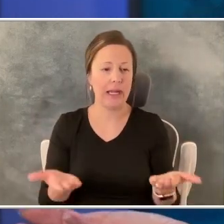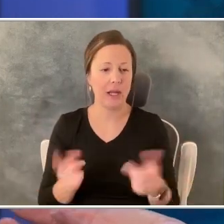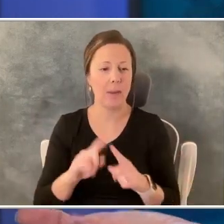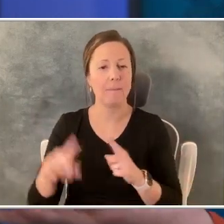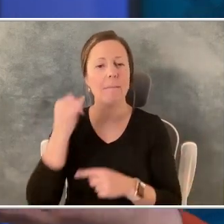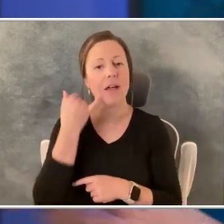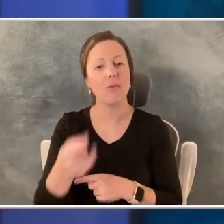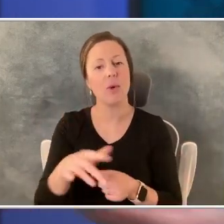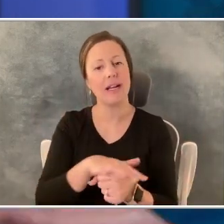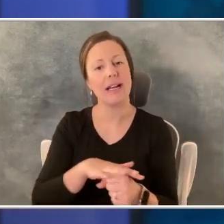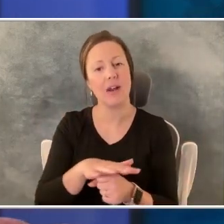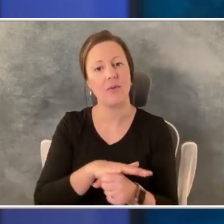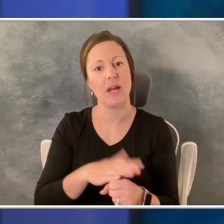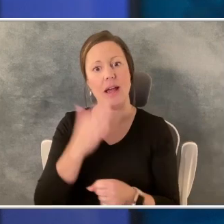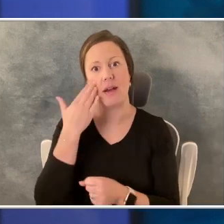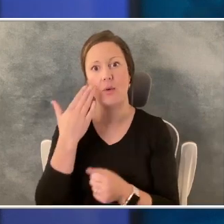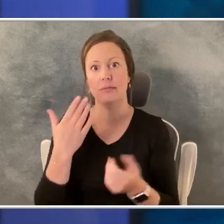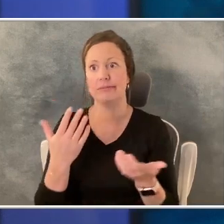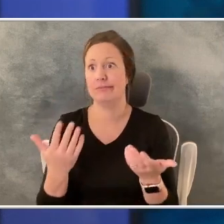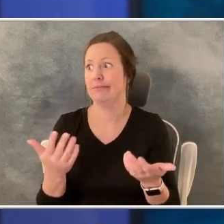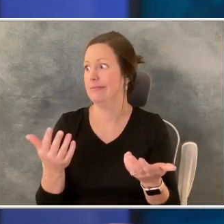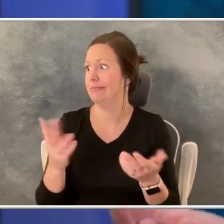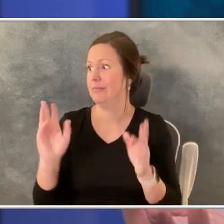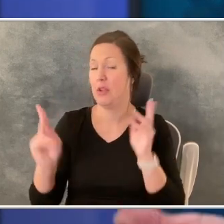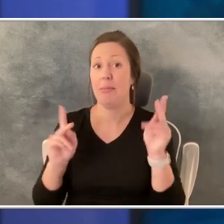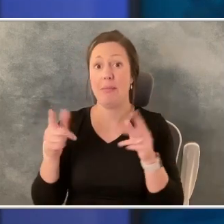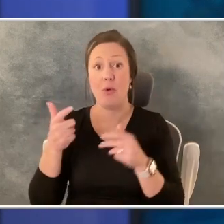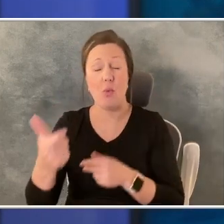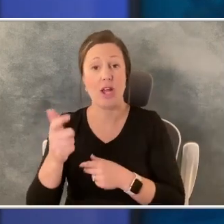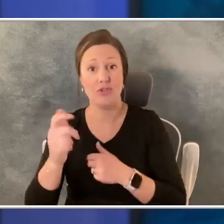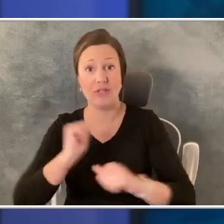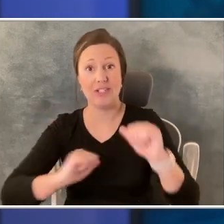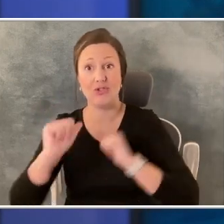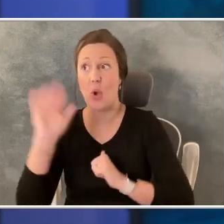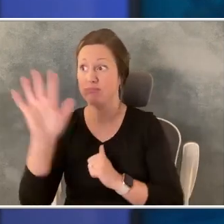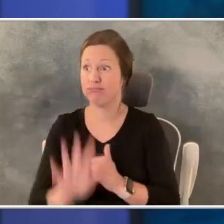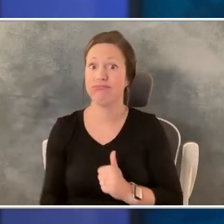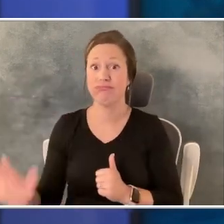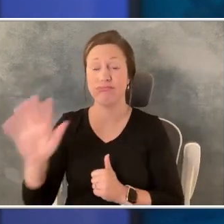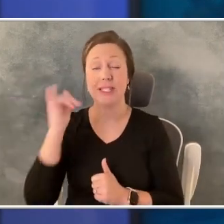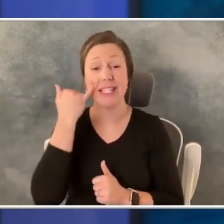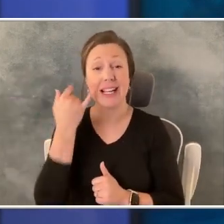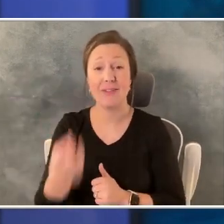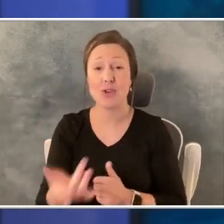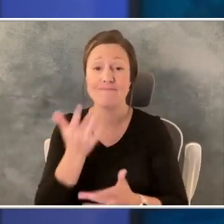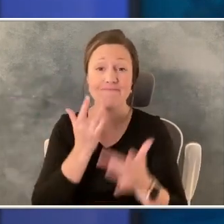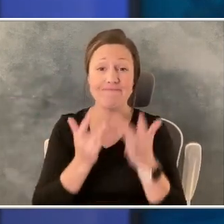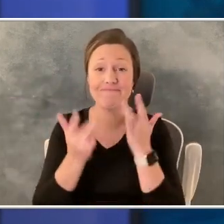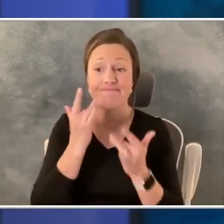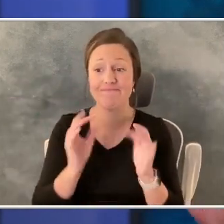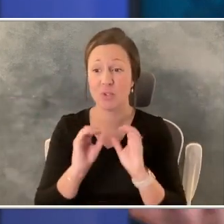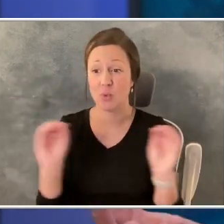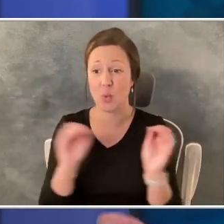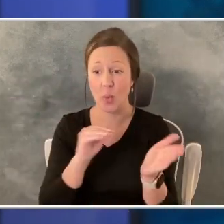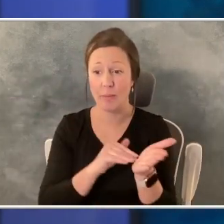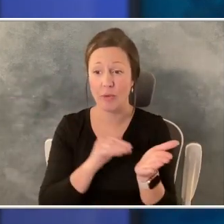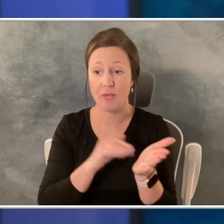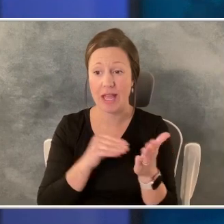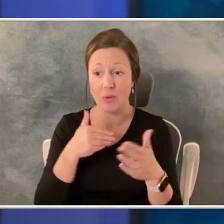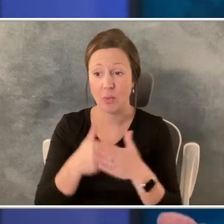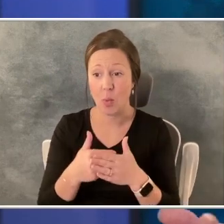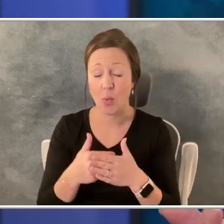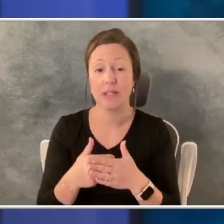because people watch the show across the United States, is that if you are in an area that you don't have a provider that has that